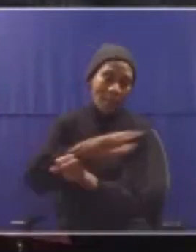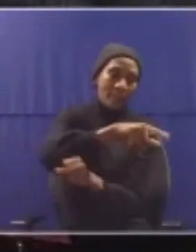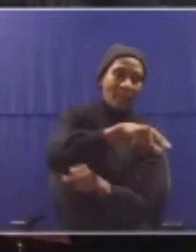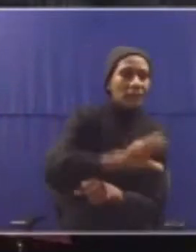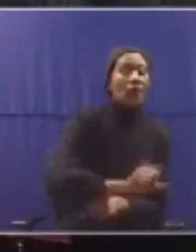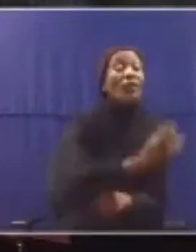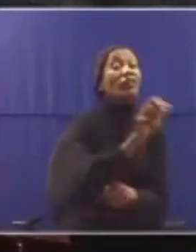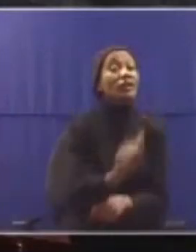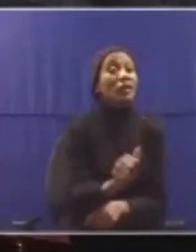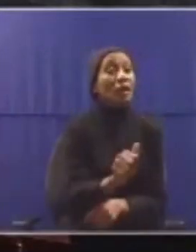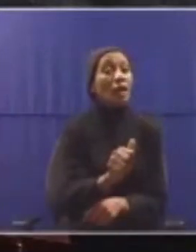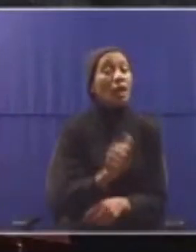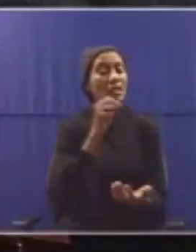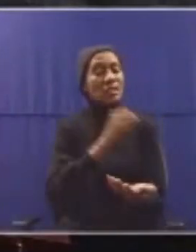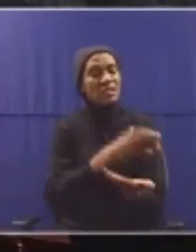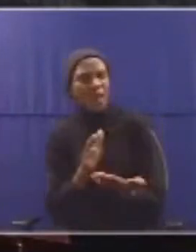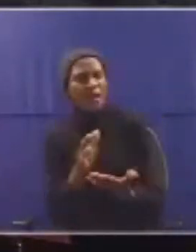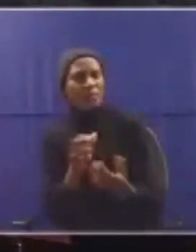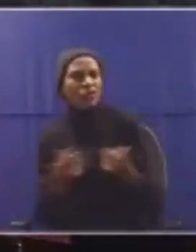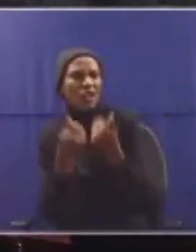have led to